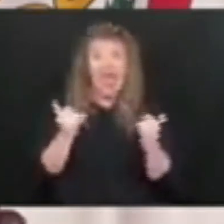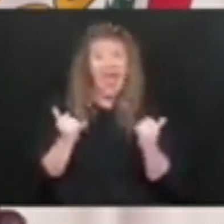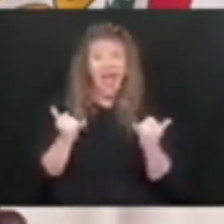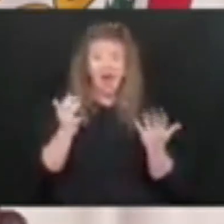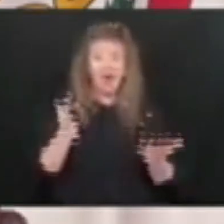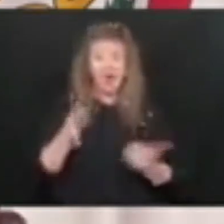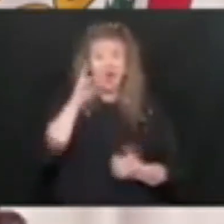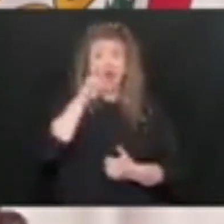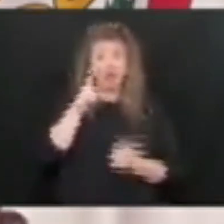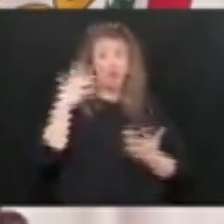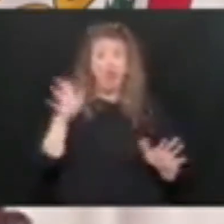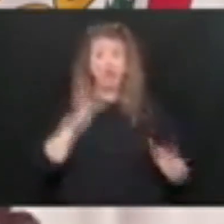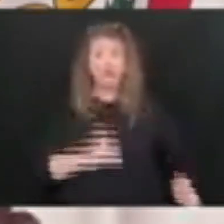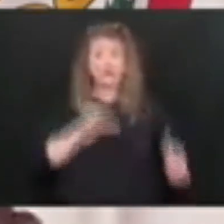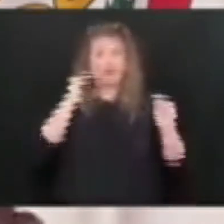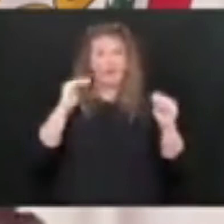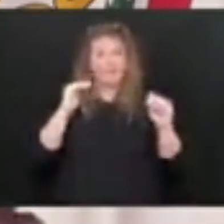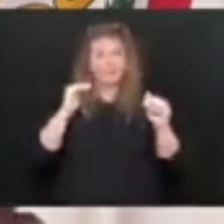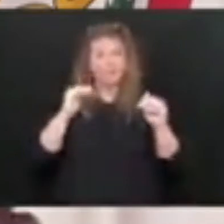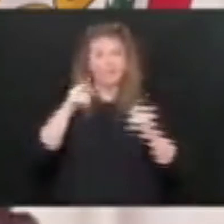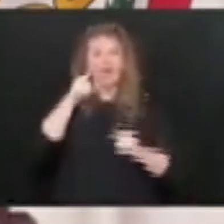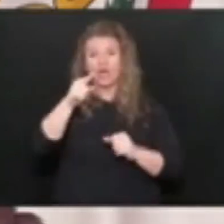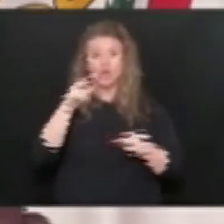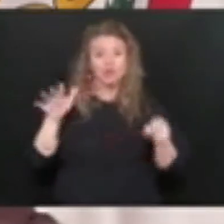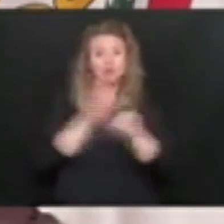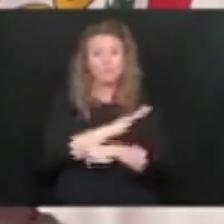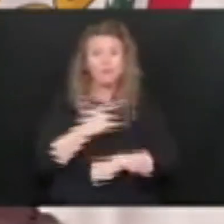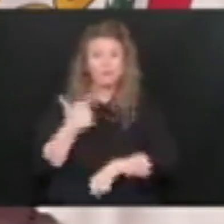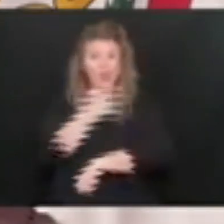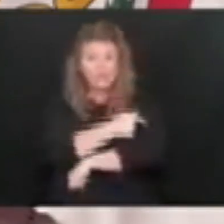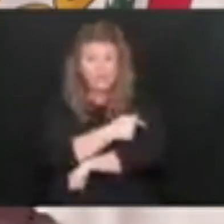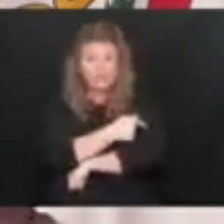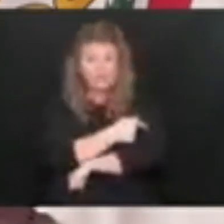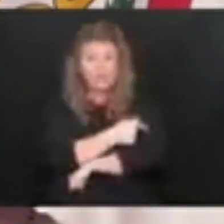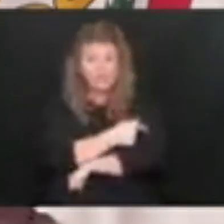you've stepped up and you're fully vaccinated,